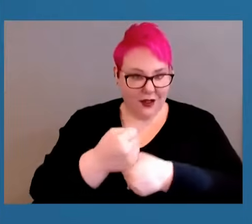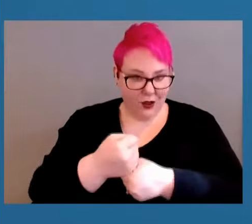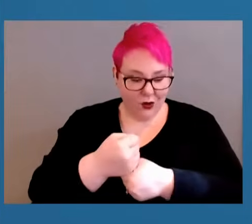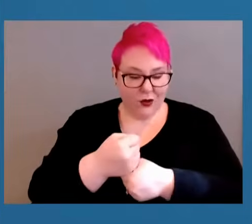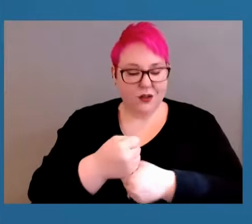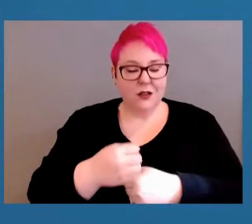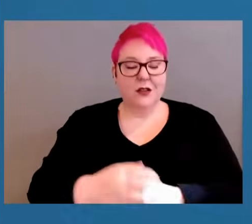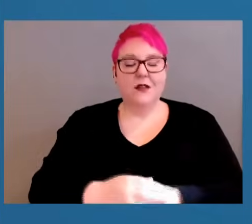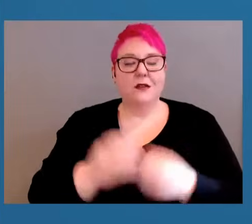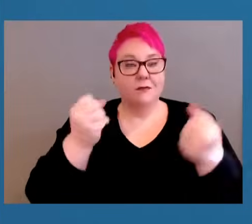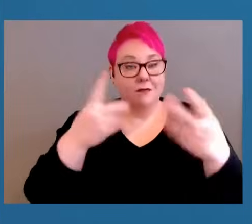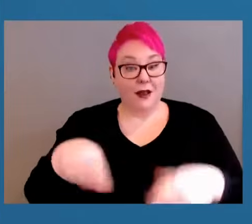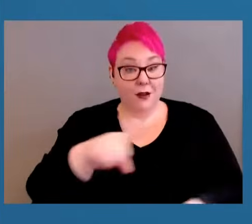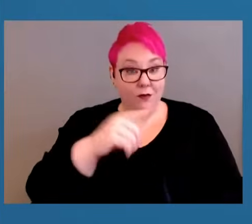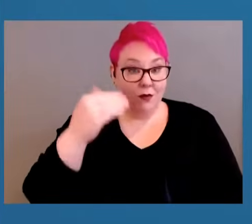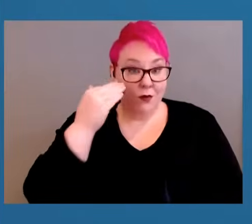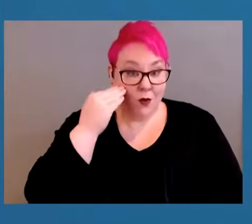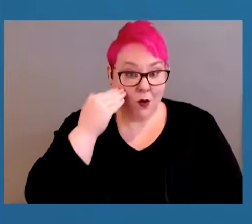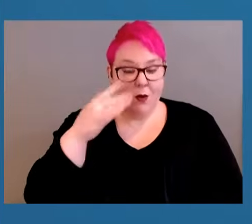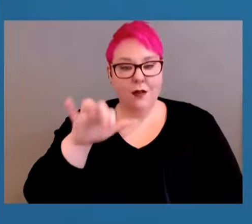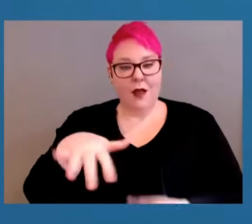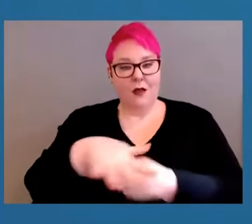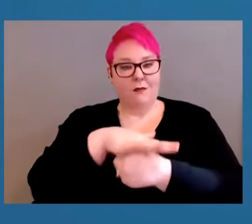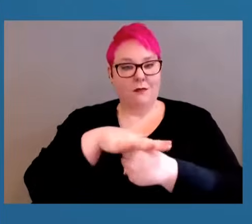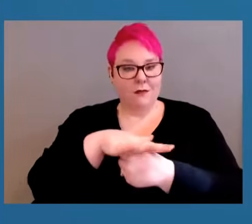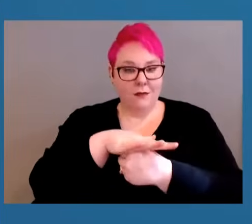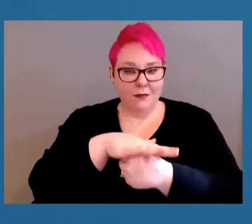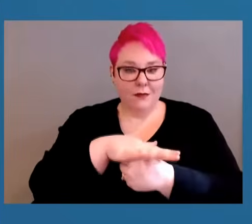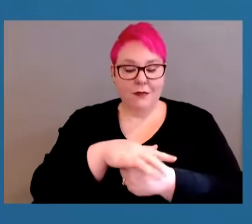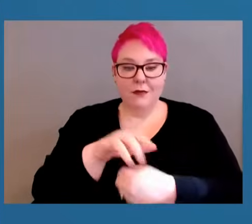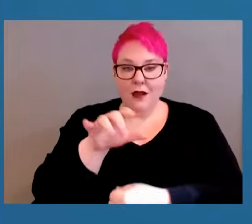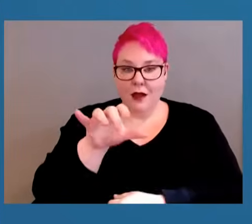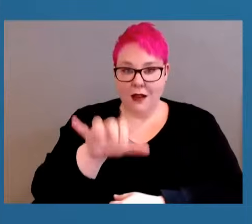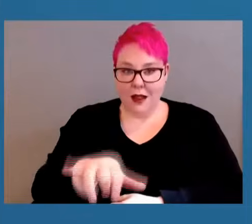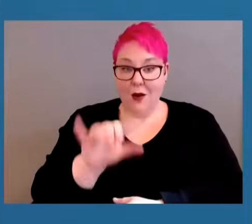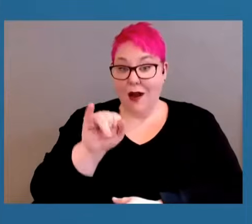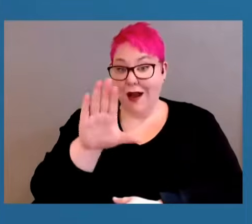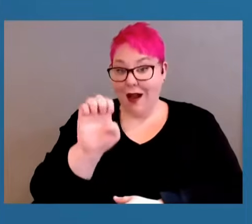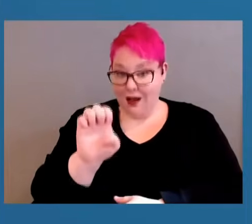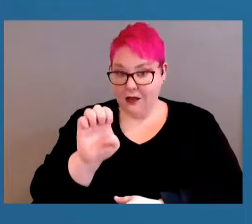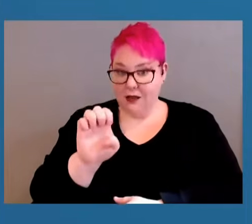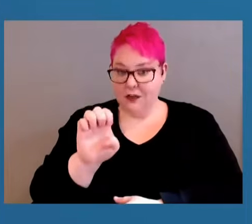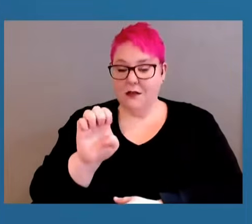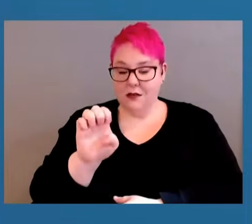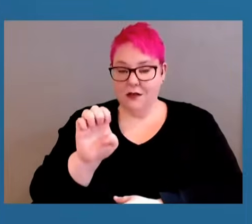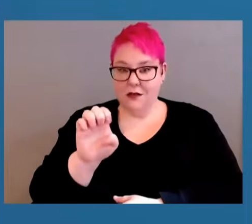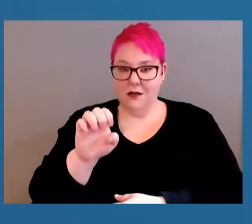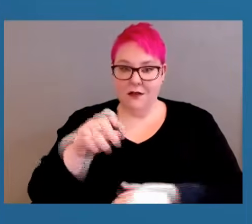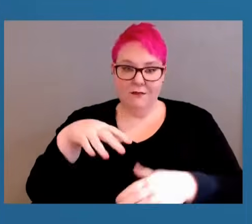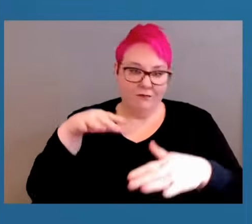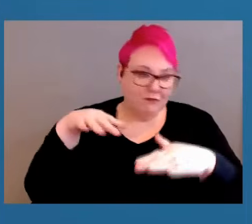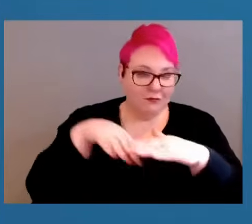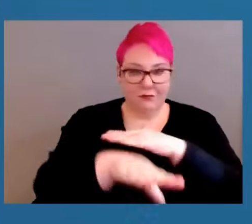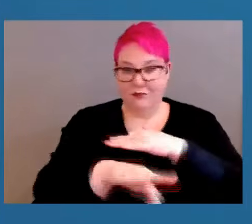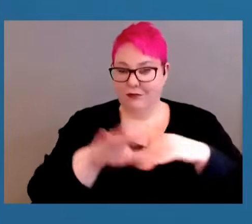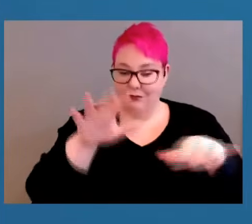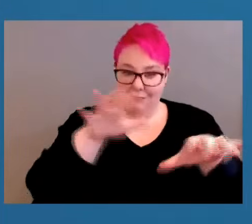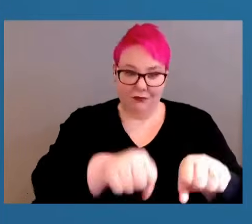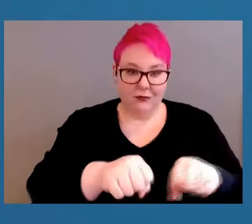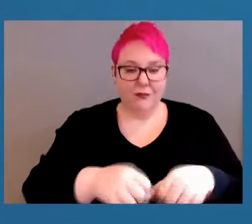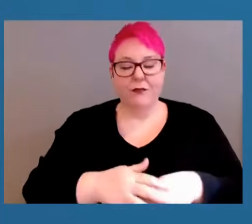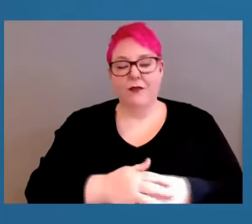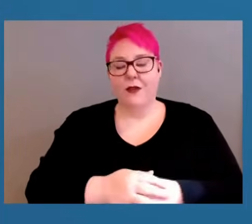of you know, that location was the subject of an ICE raid, an enormous raid, and I had a chance to